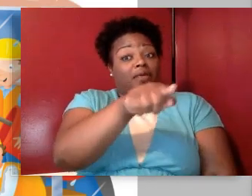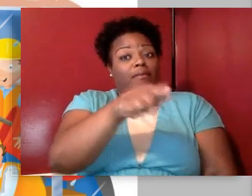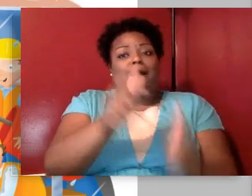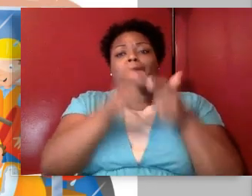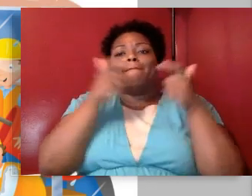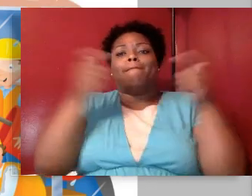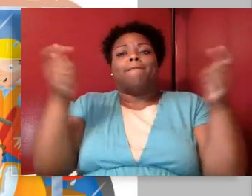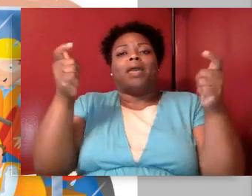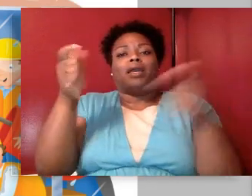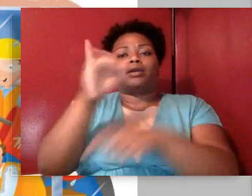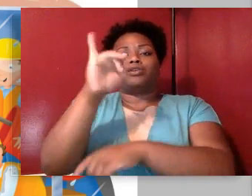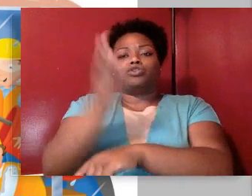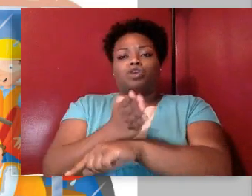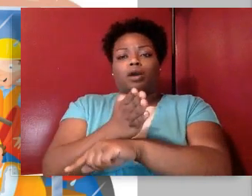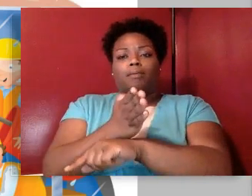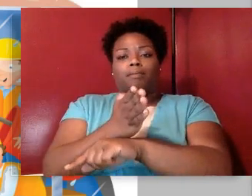job.